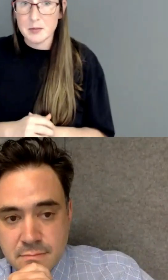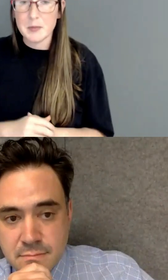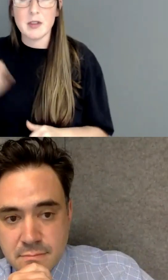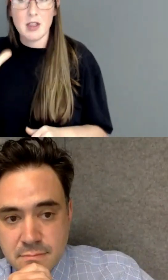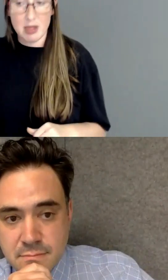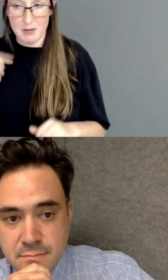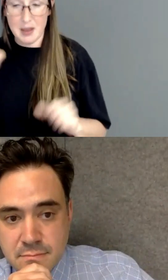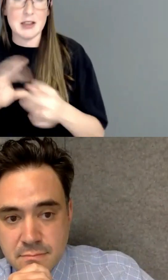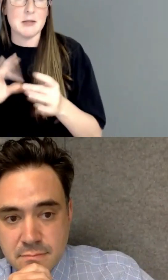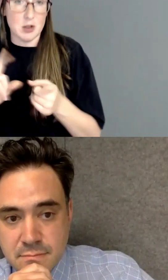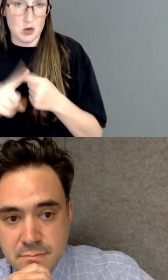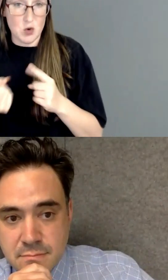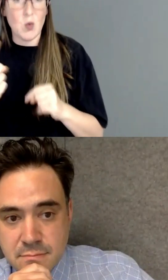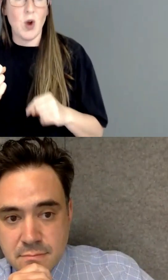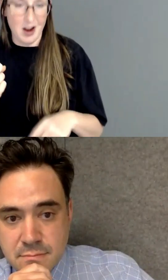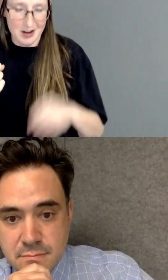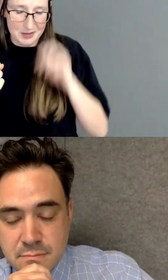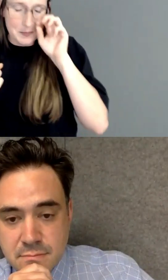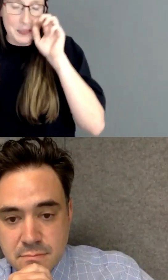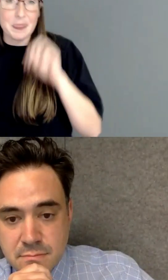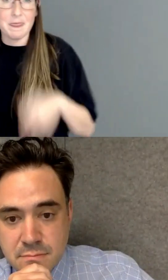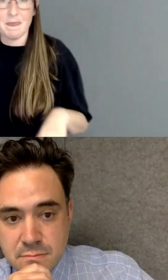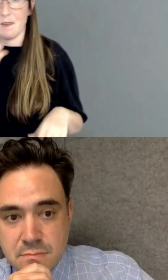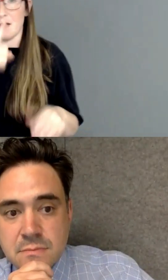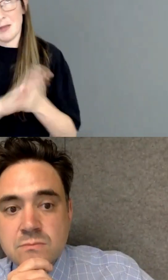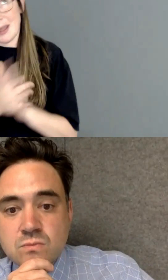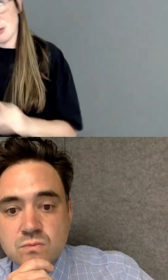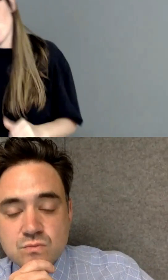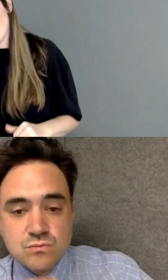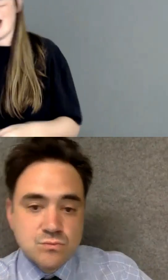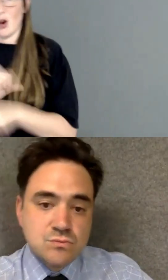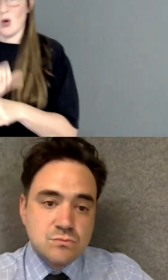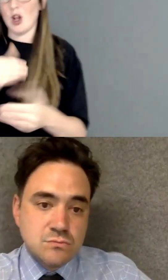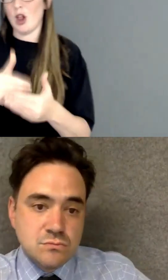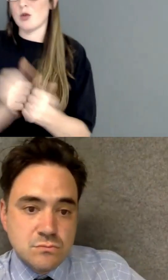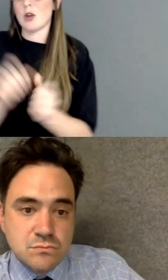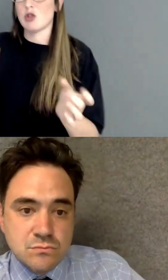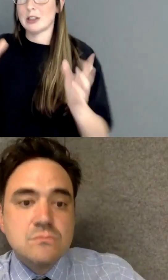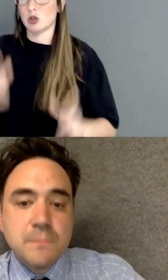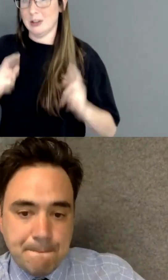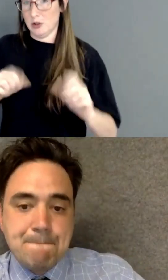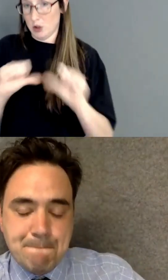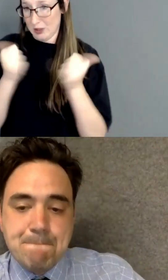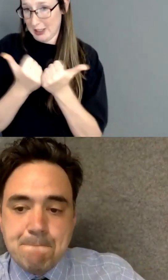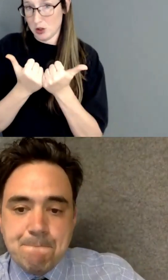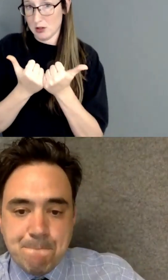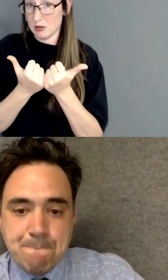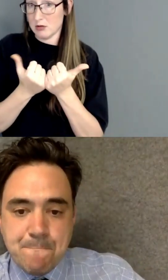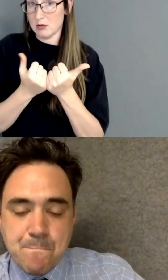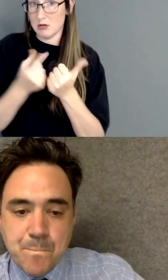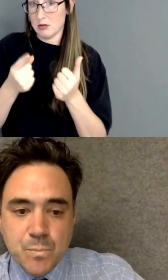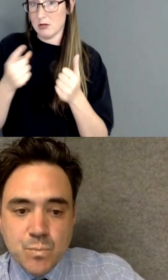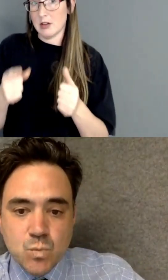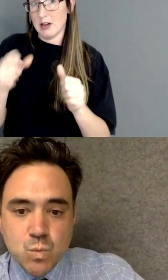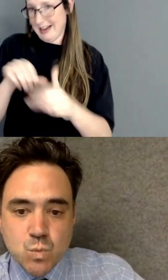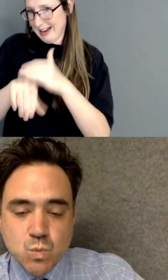speak to one that then bifurcated into two. I work closely with Crisis Residential Association, which is you can access them.